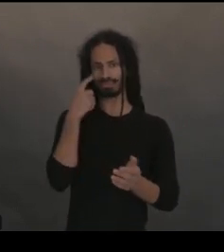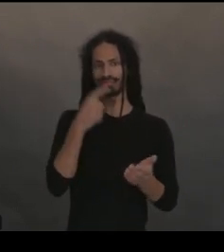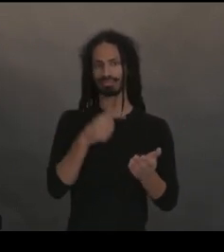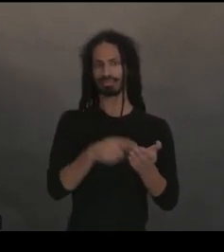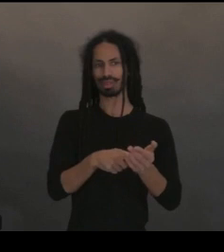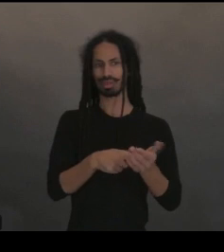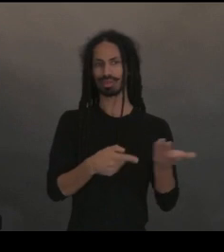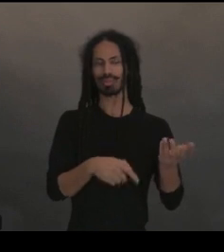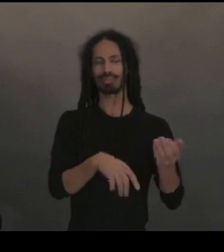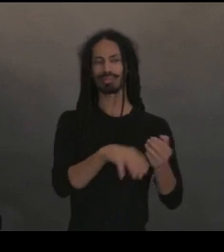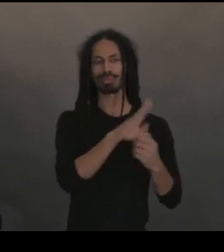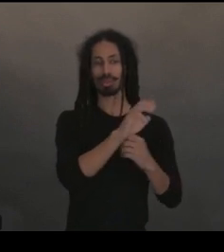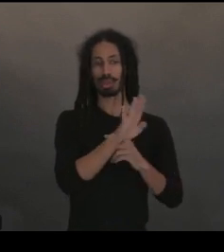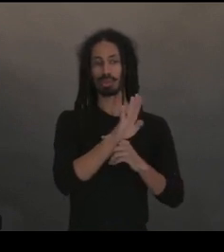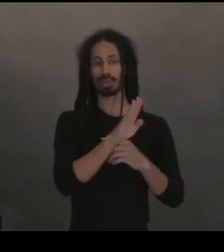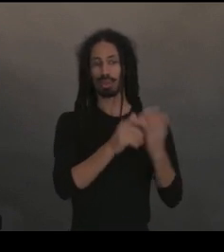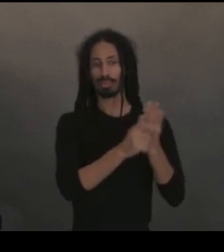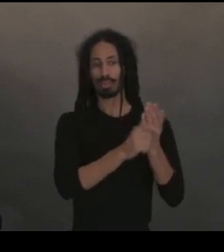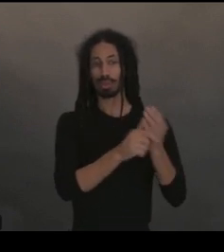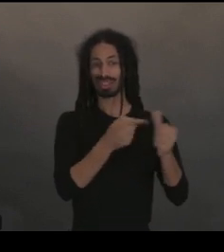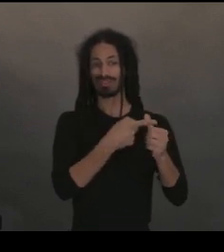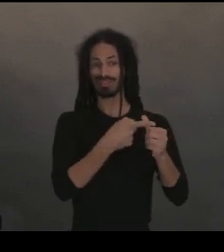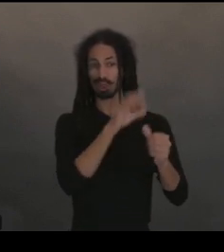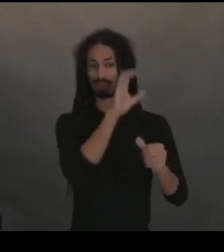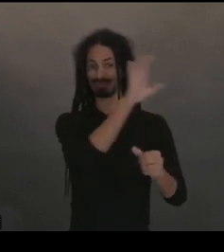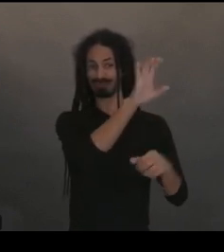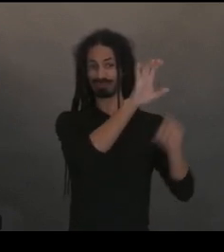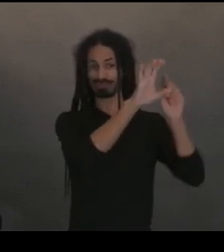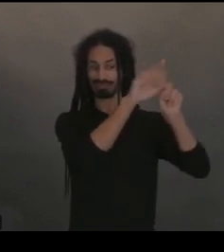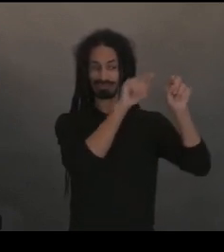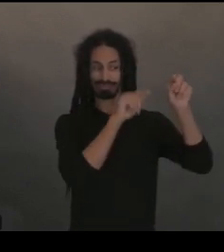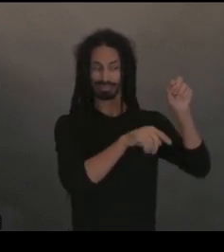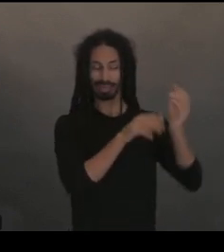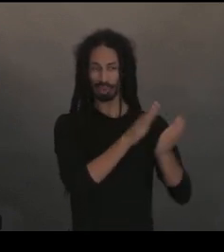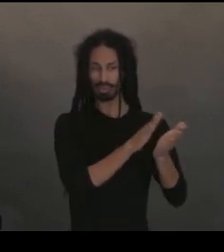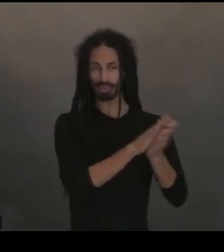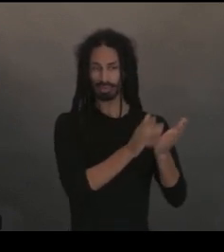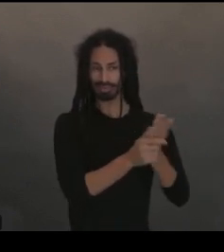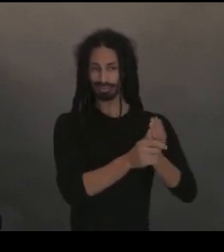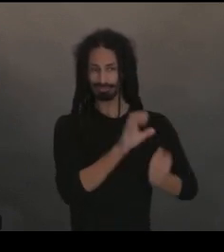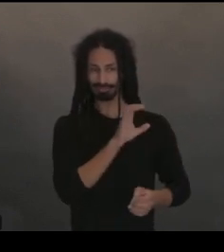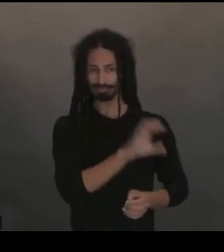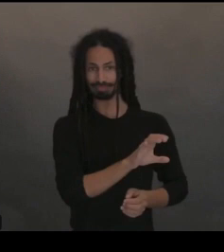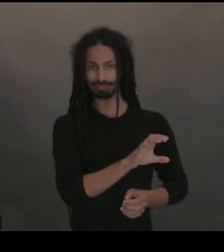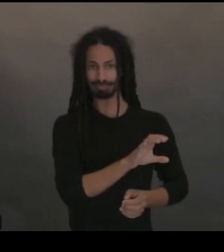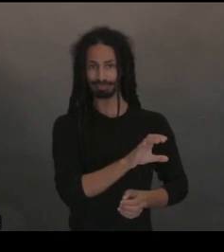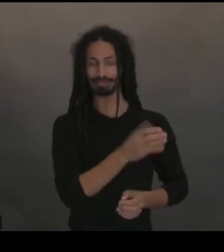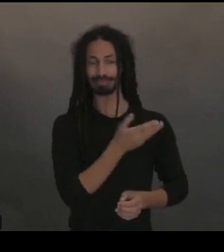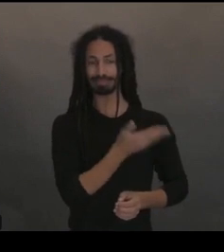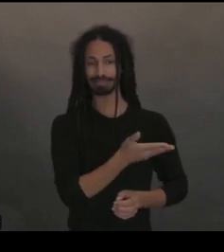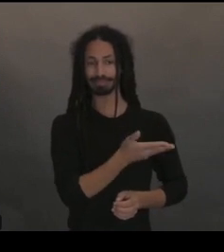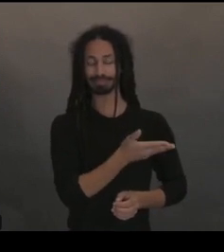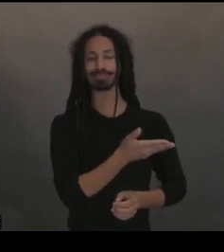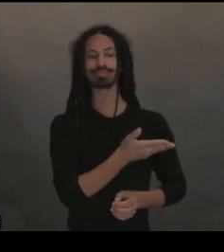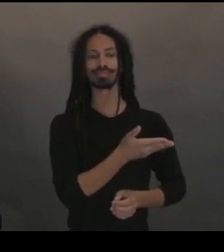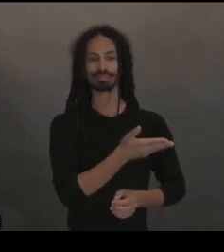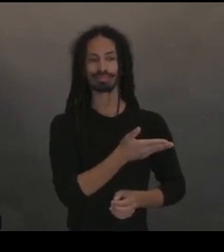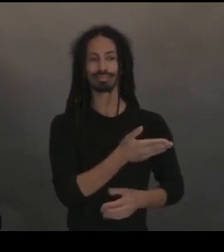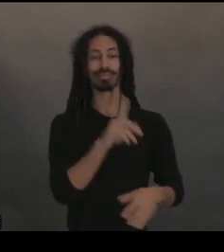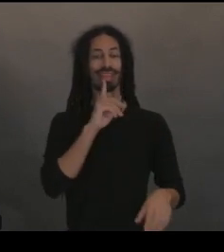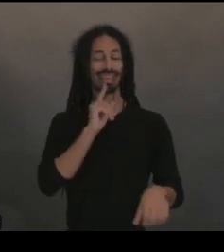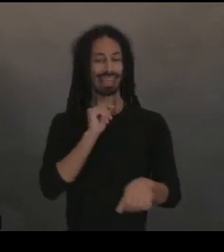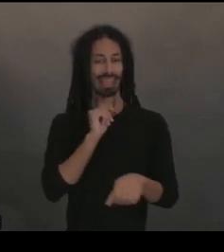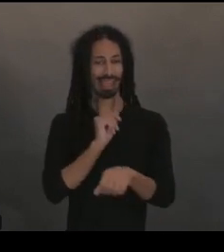just based on our sequence that we were doing it. We first did a web article, then an example of a reference from a journal